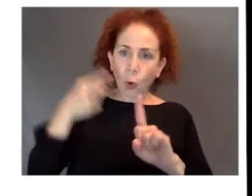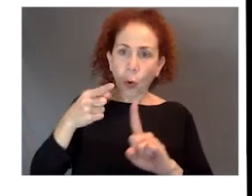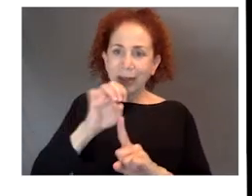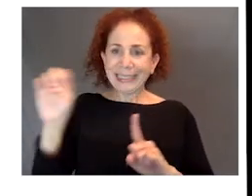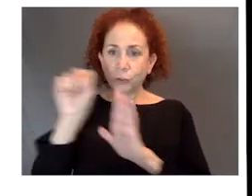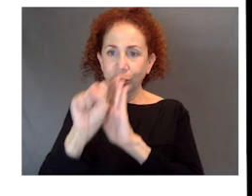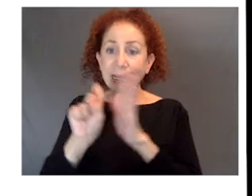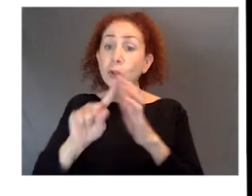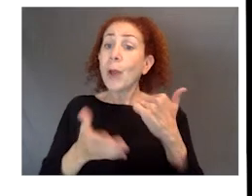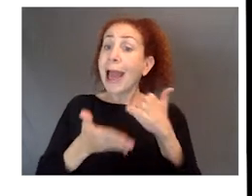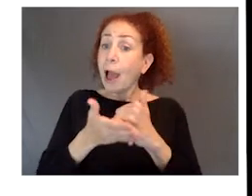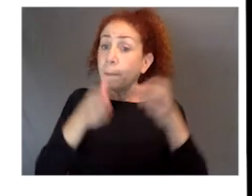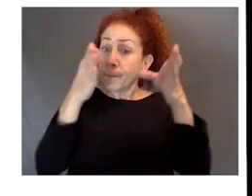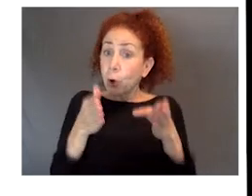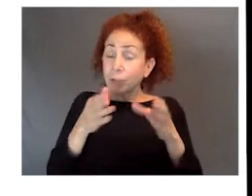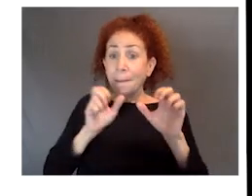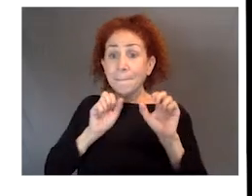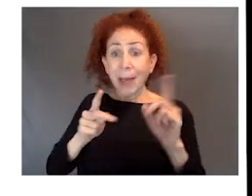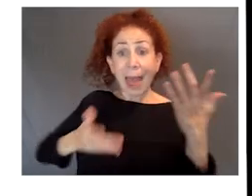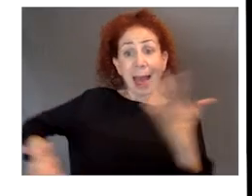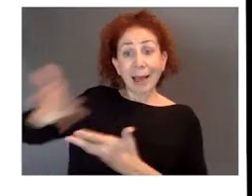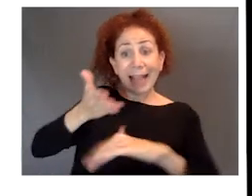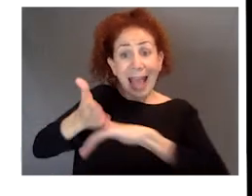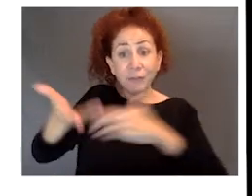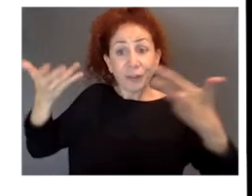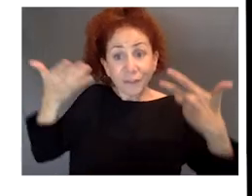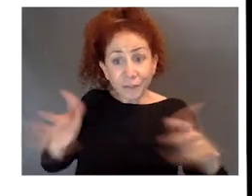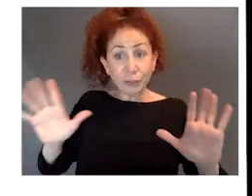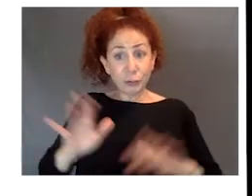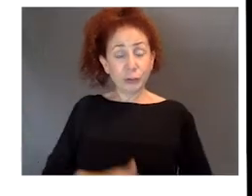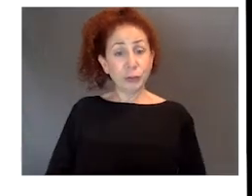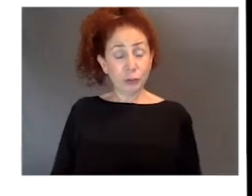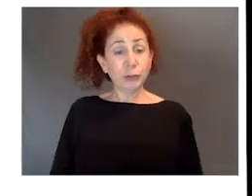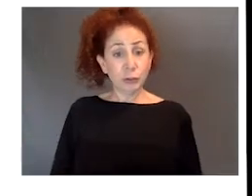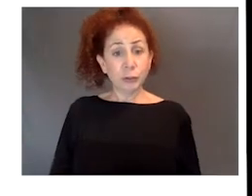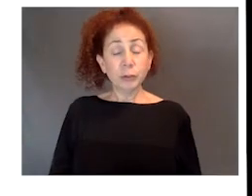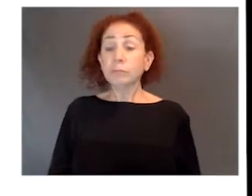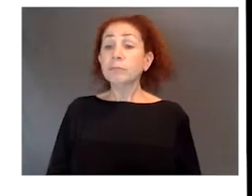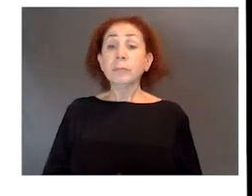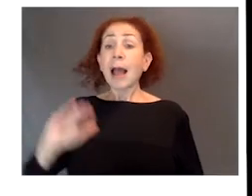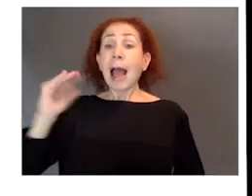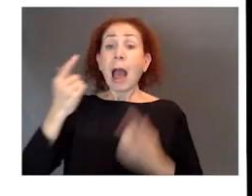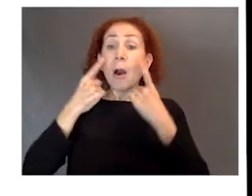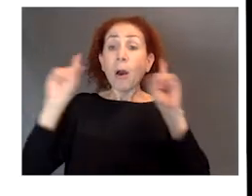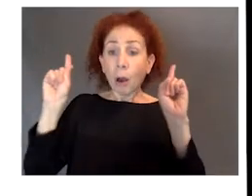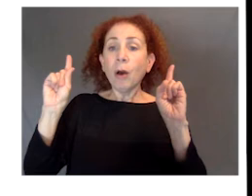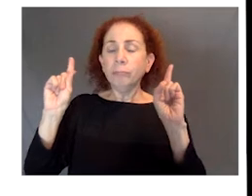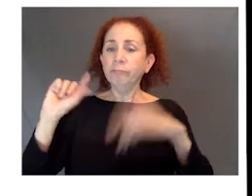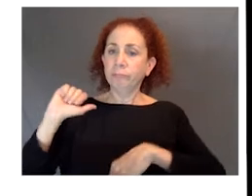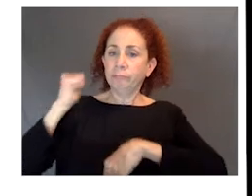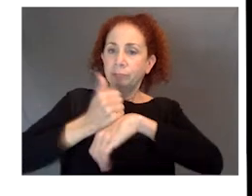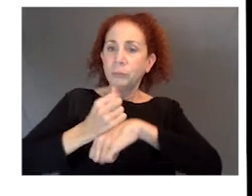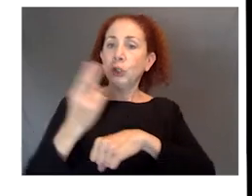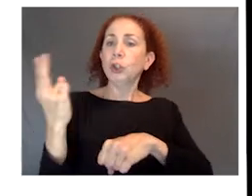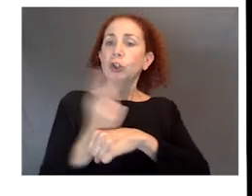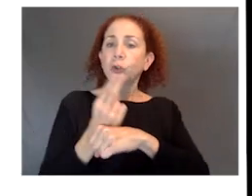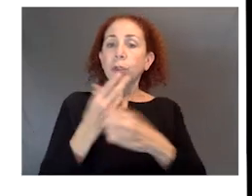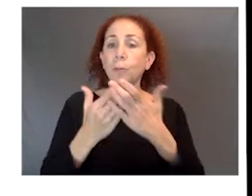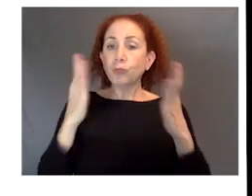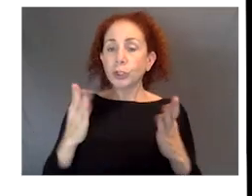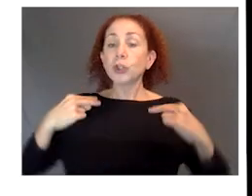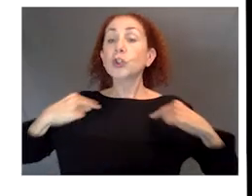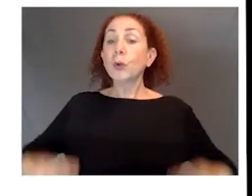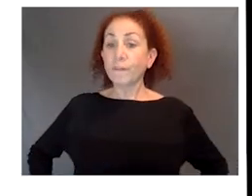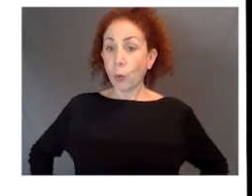State was also to help prisoners to return to society after their sentence was over. To achieve this, the prison implemented the use of a